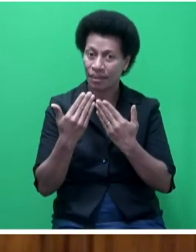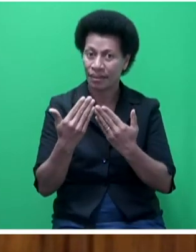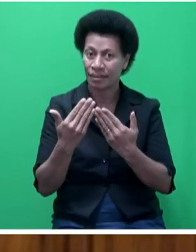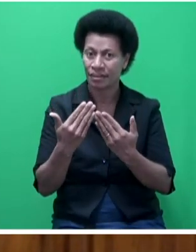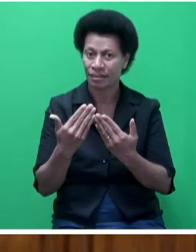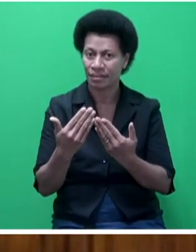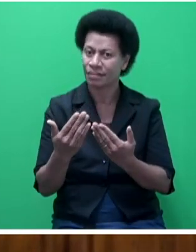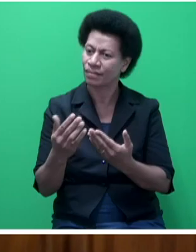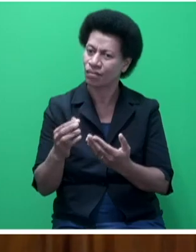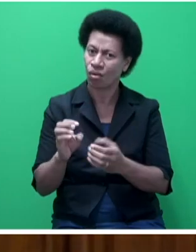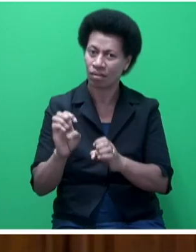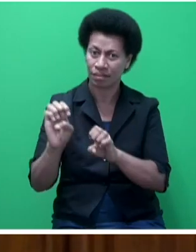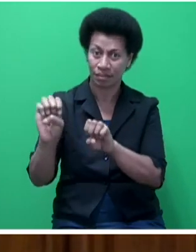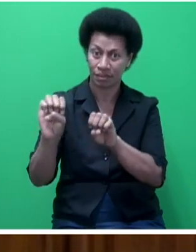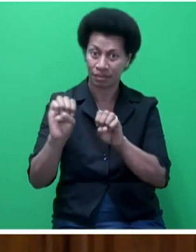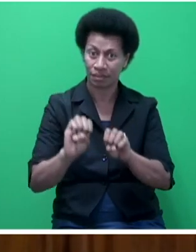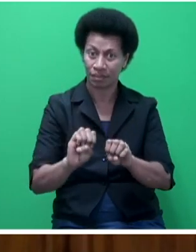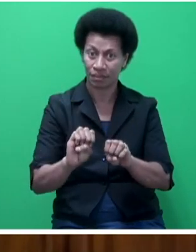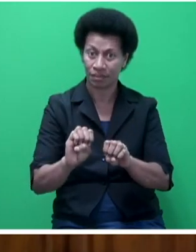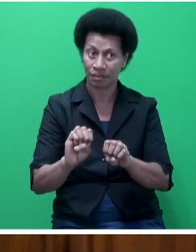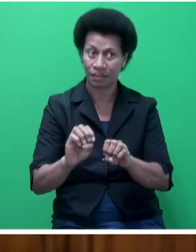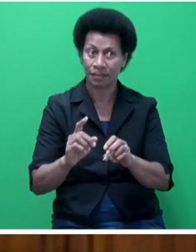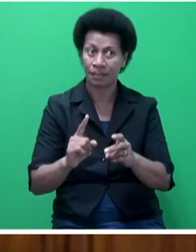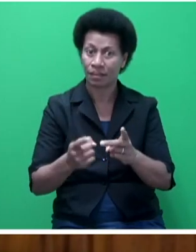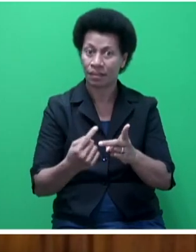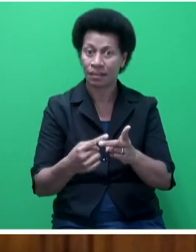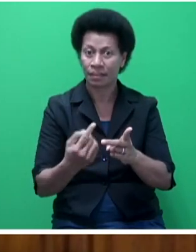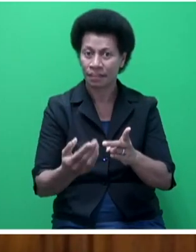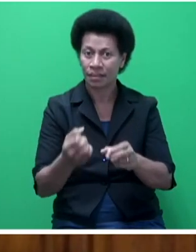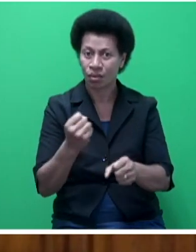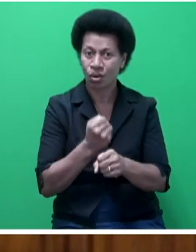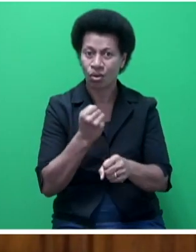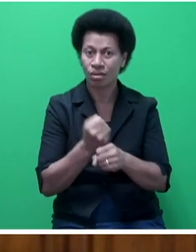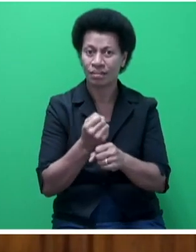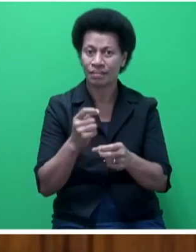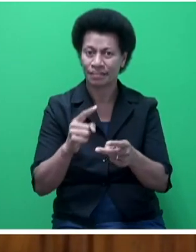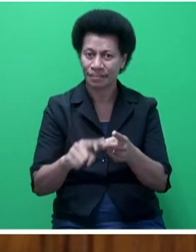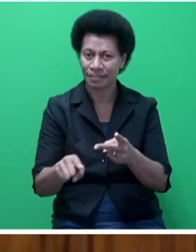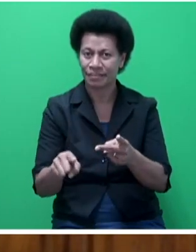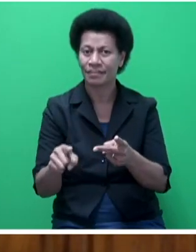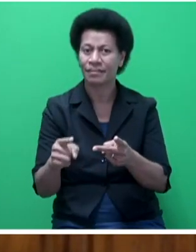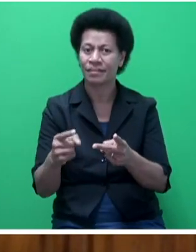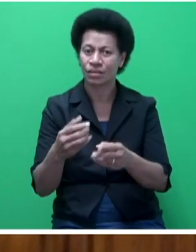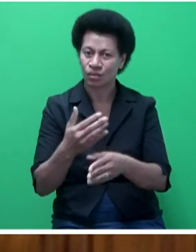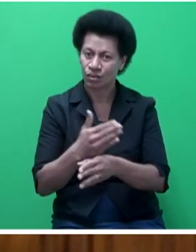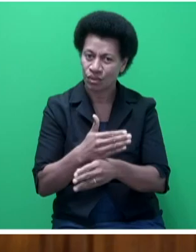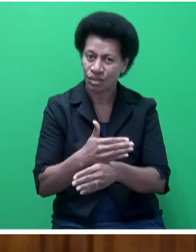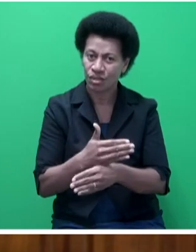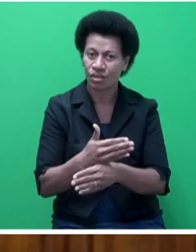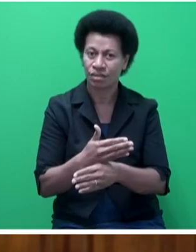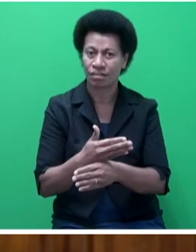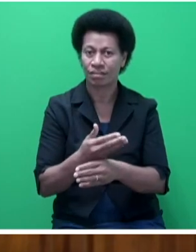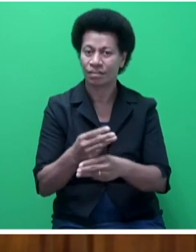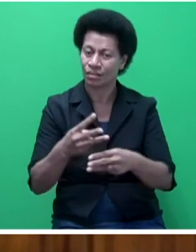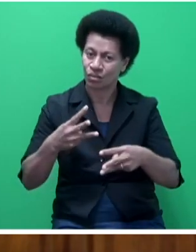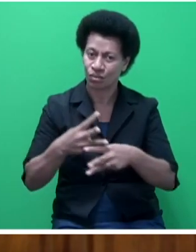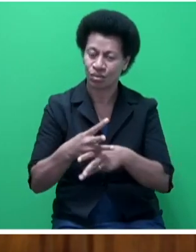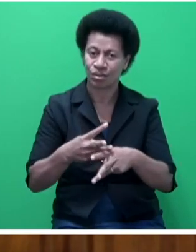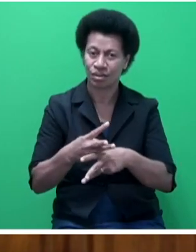export sectors like garment, gold, timber, fish, molasses, mineral